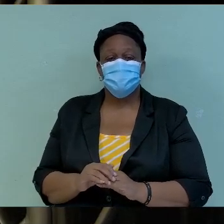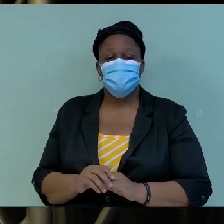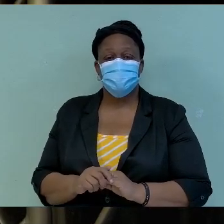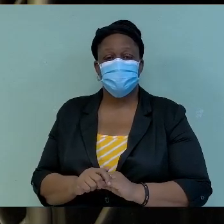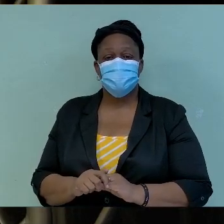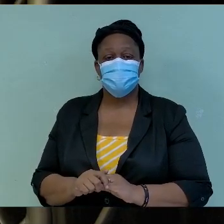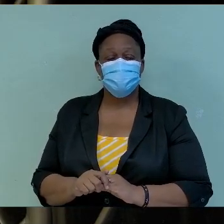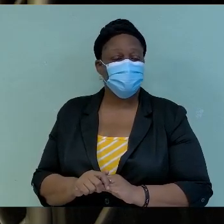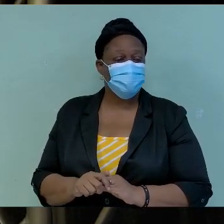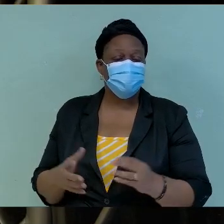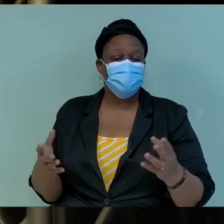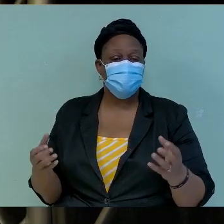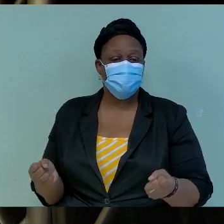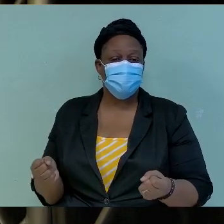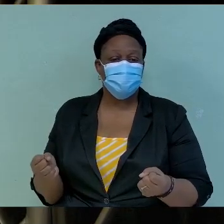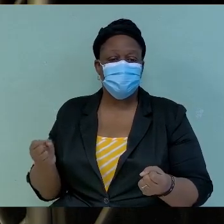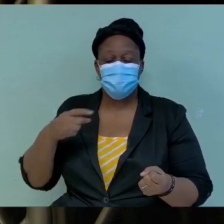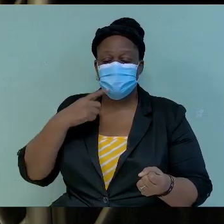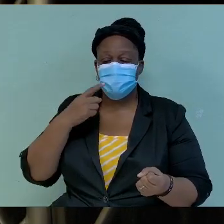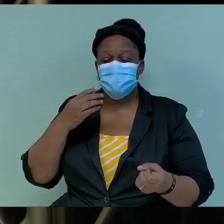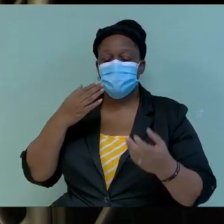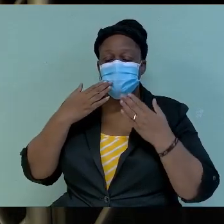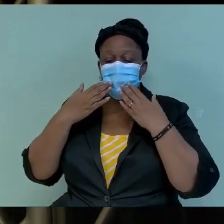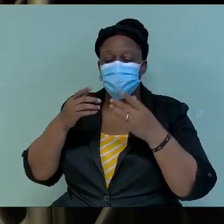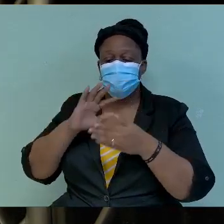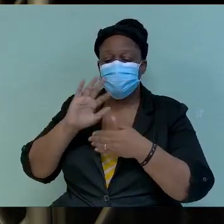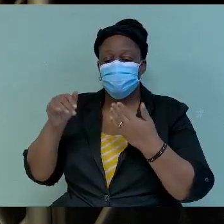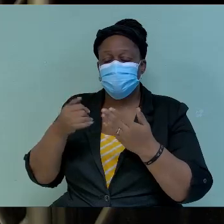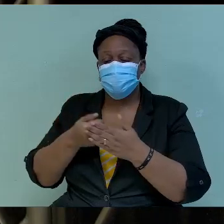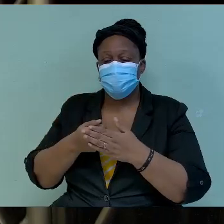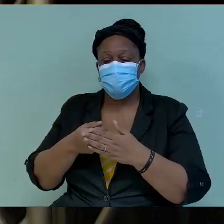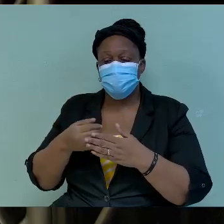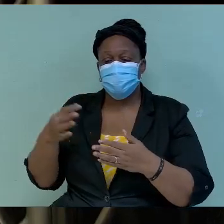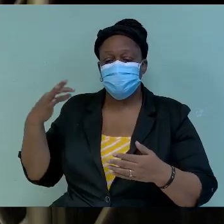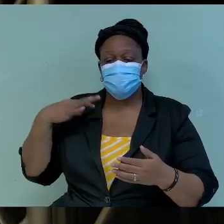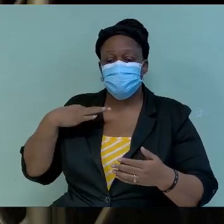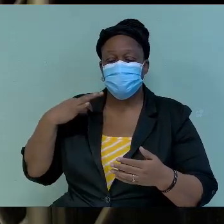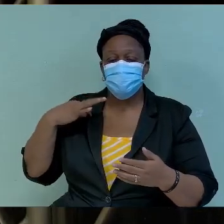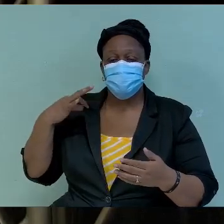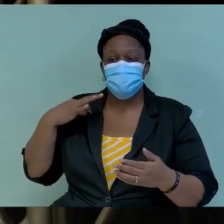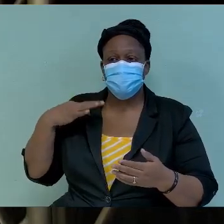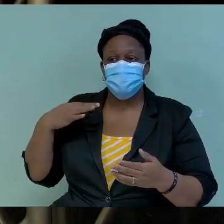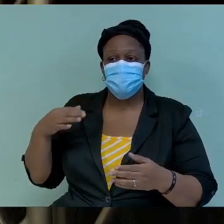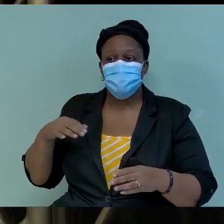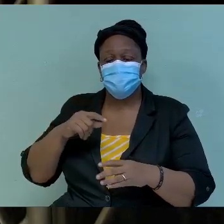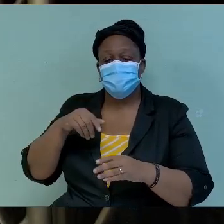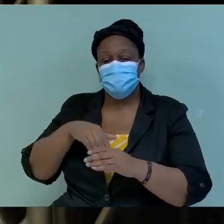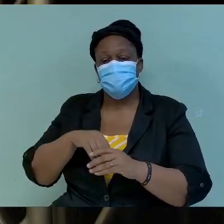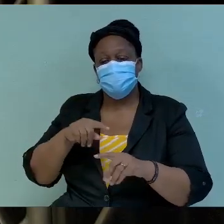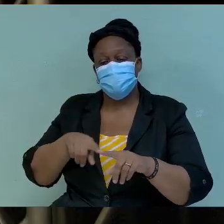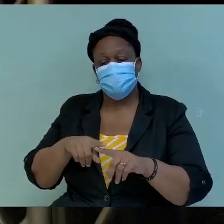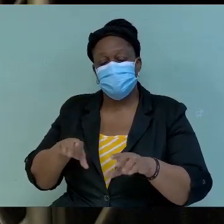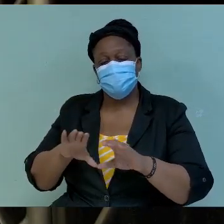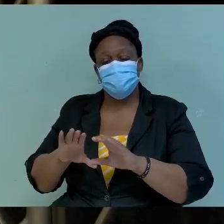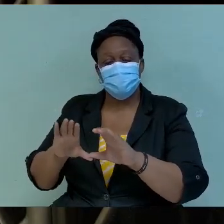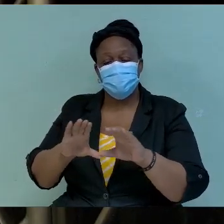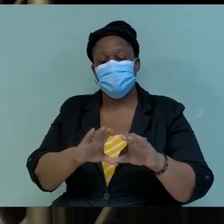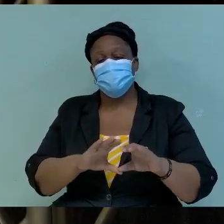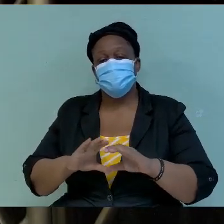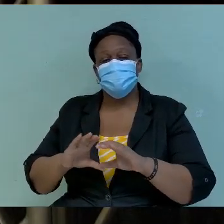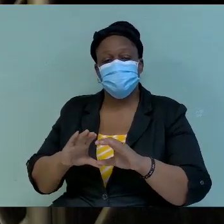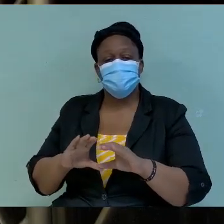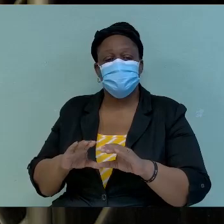to all my district volunteers, and in particular the district managers and assistant